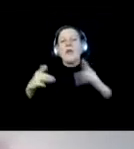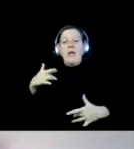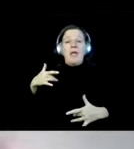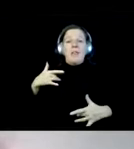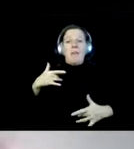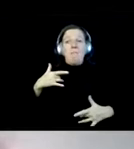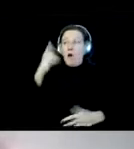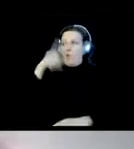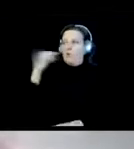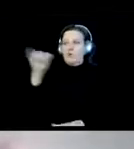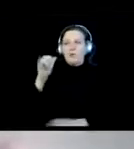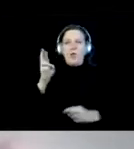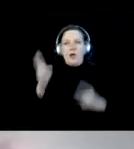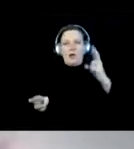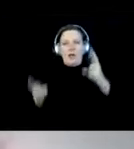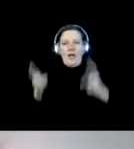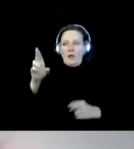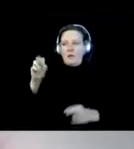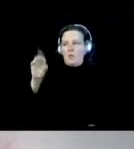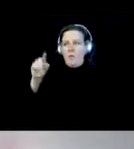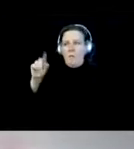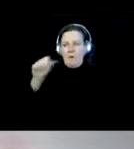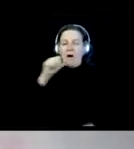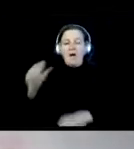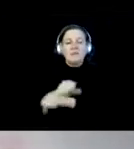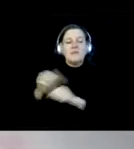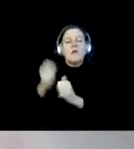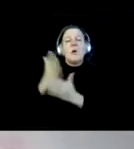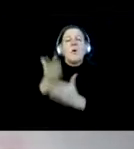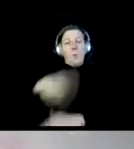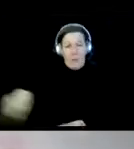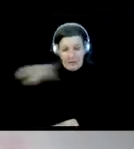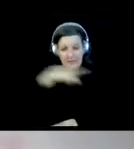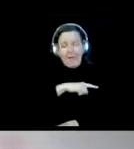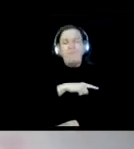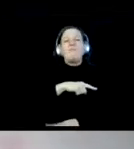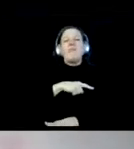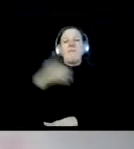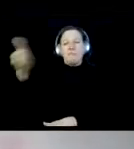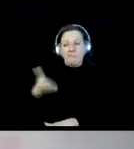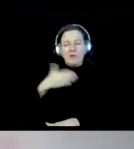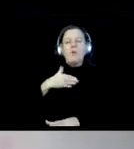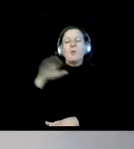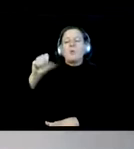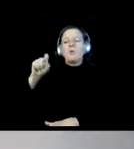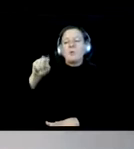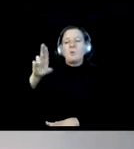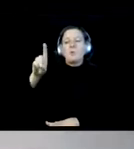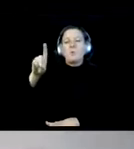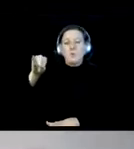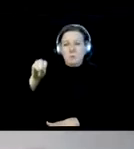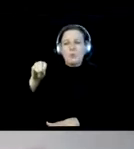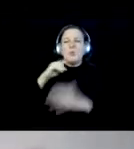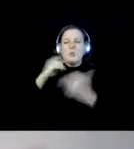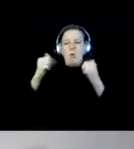And I was working with some of those models and getting them in my studio and kind of trying to take different sorts of pictures of